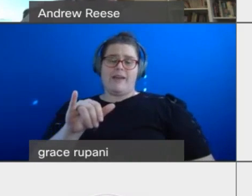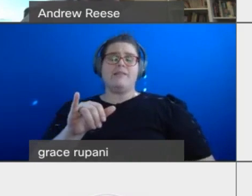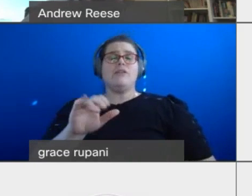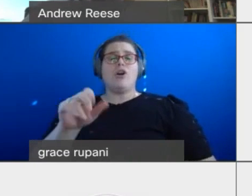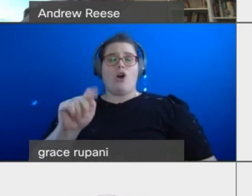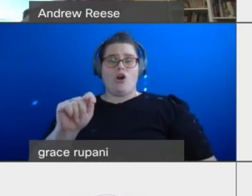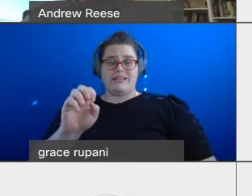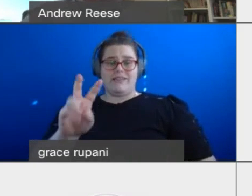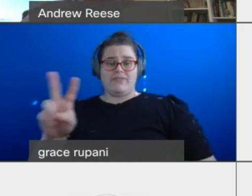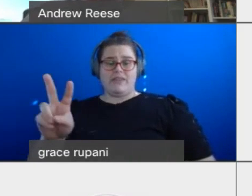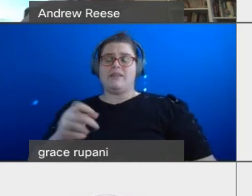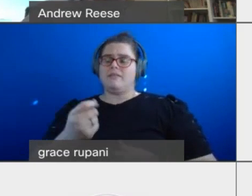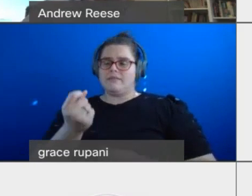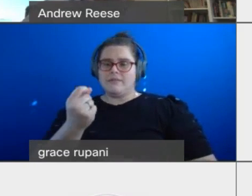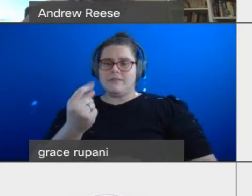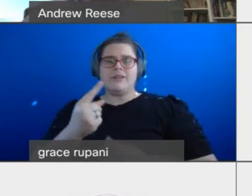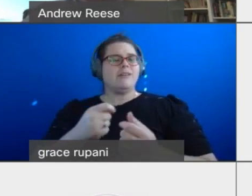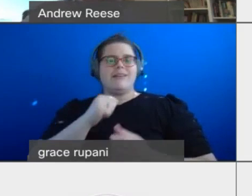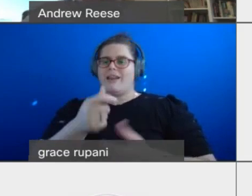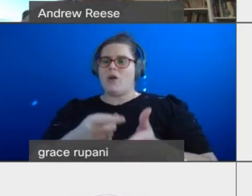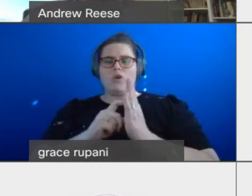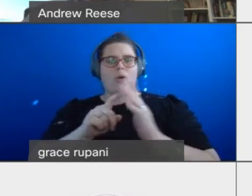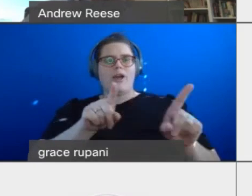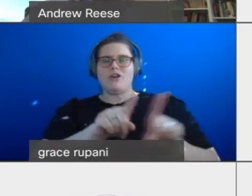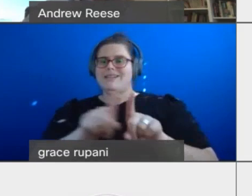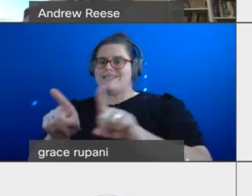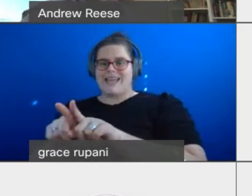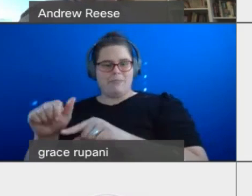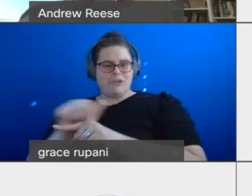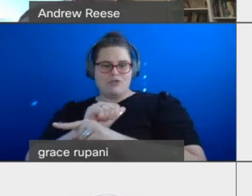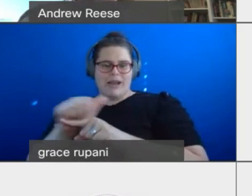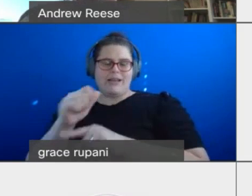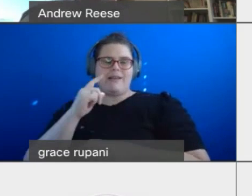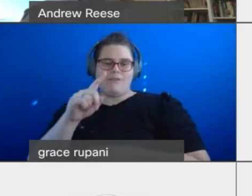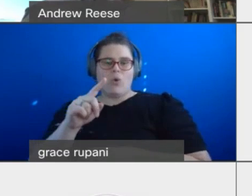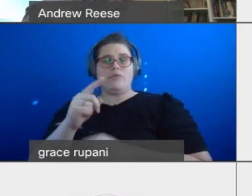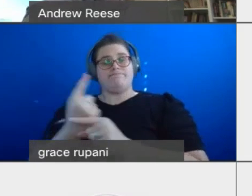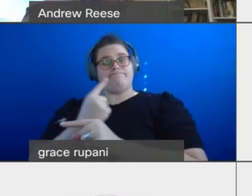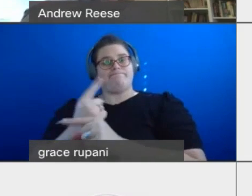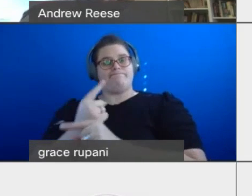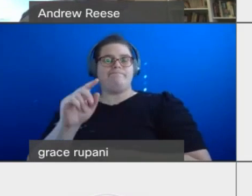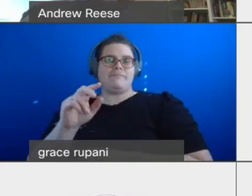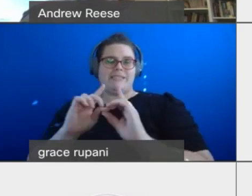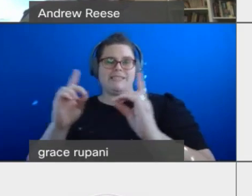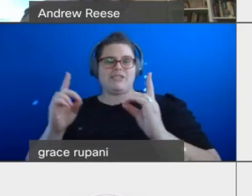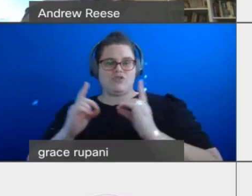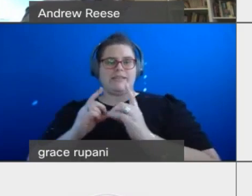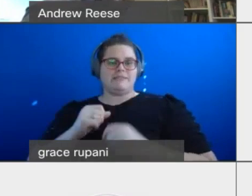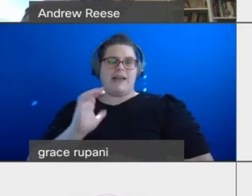not have to go through all the trainings of providers who are choosing the district's EVV